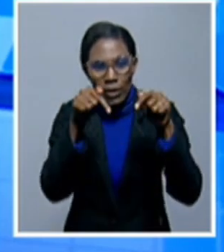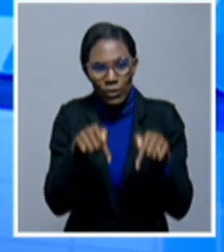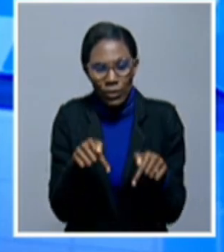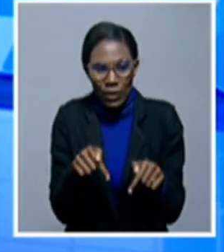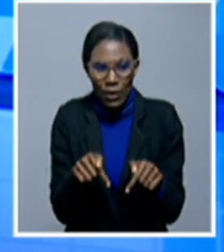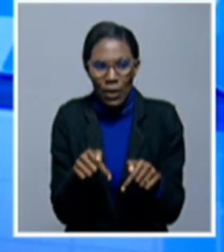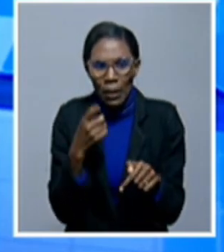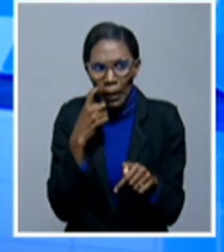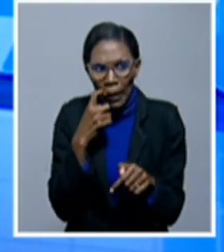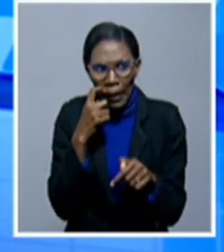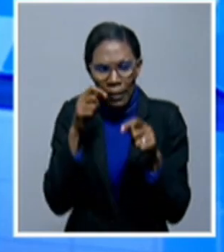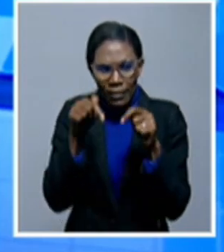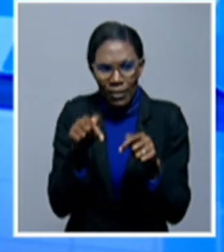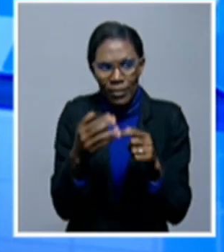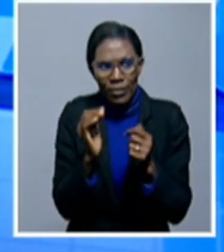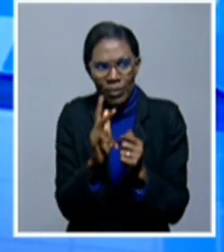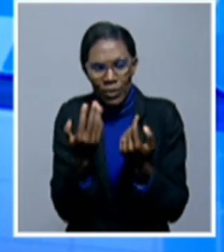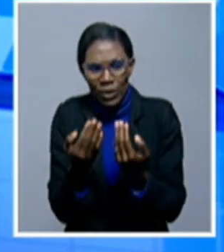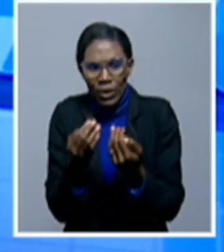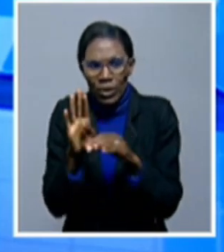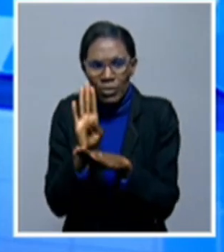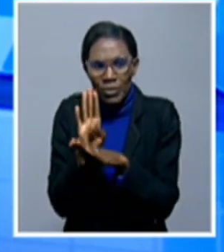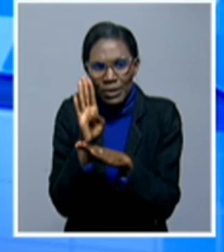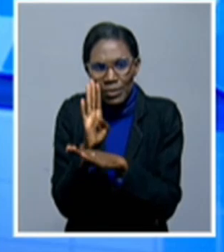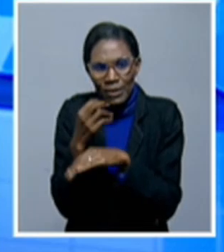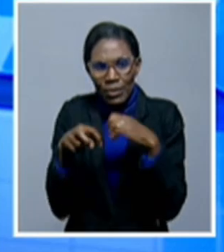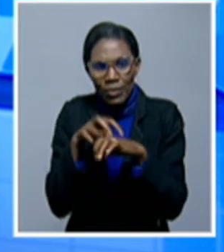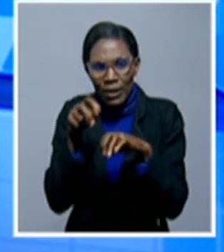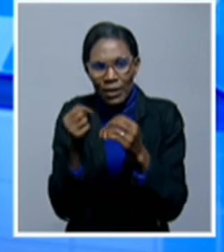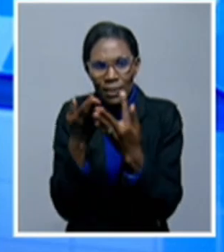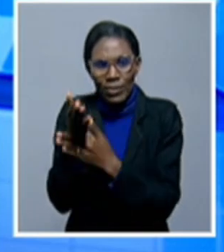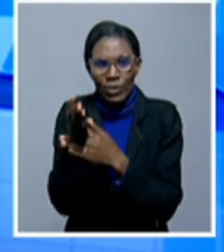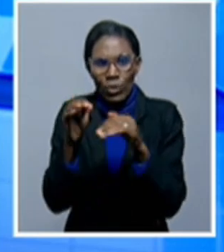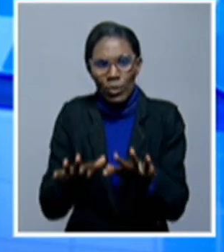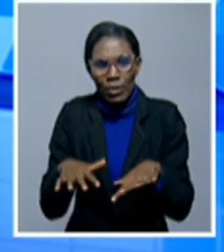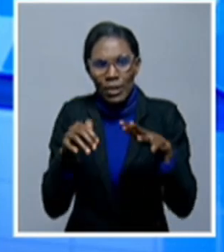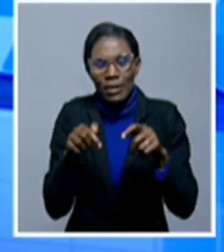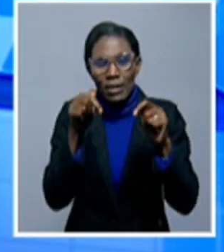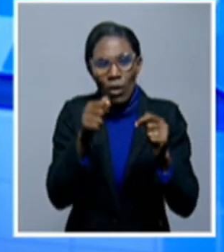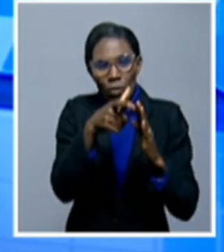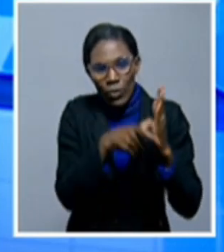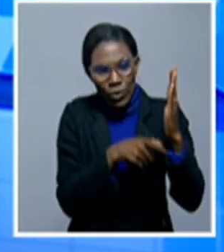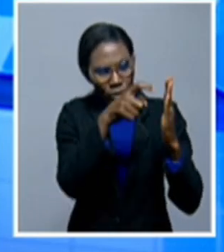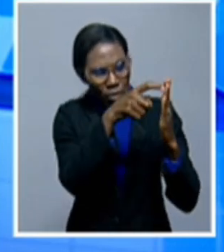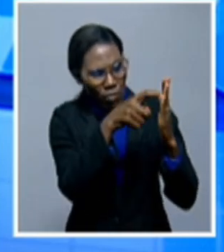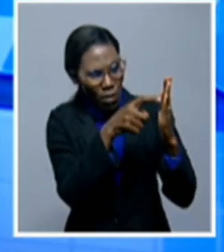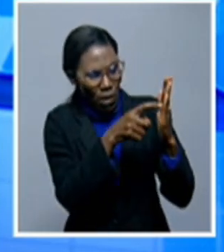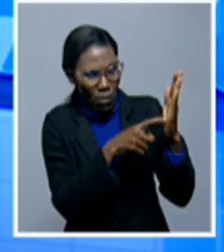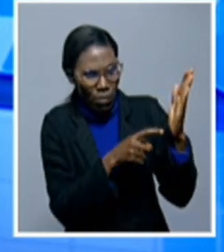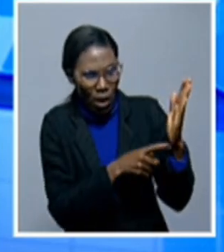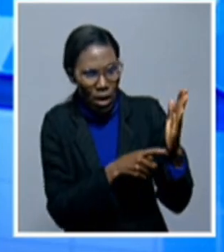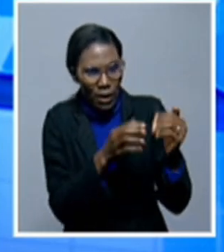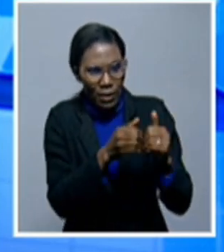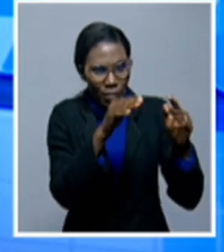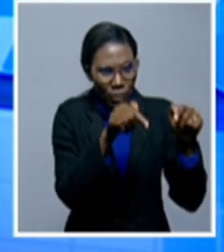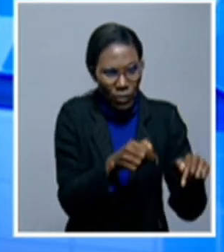National Assembly's current session. According to the Parliamentary Calendar for 2024, the session will run until the 11th of